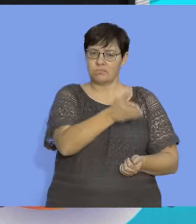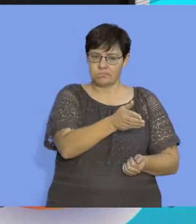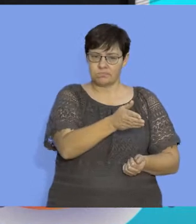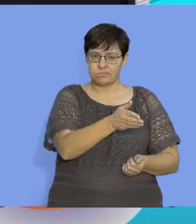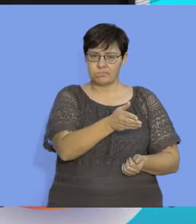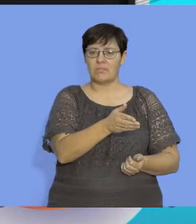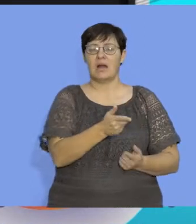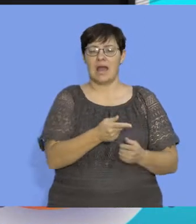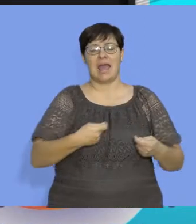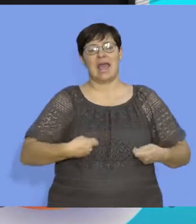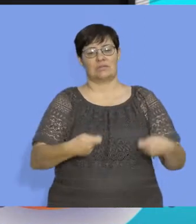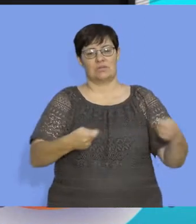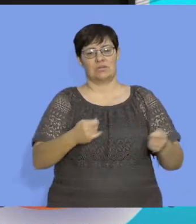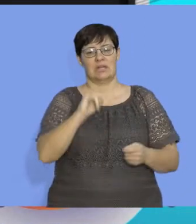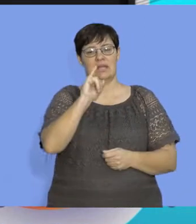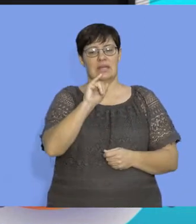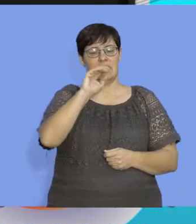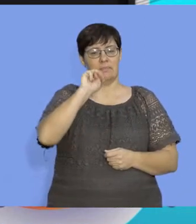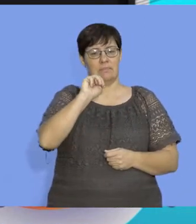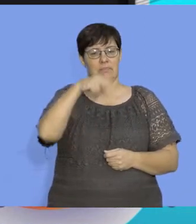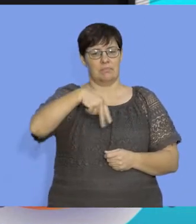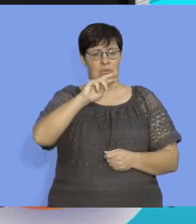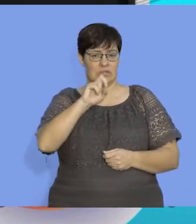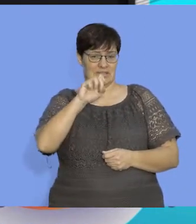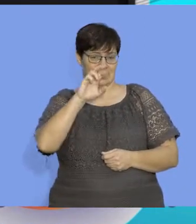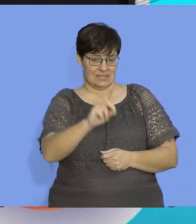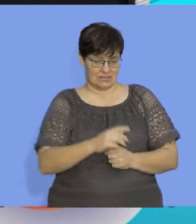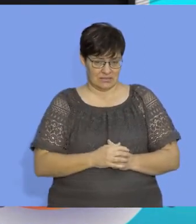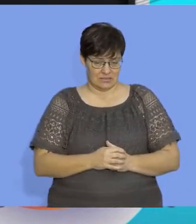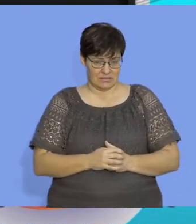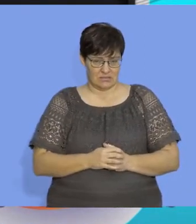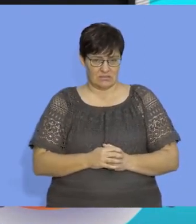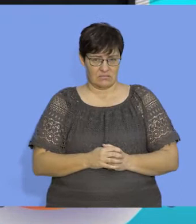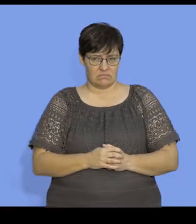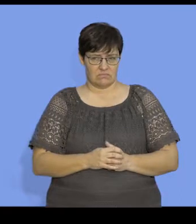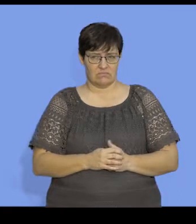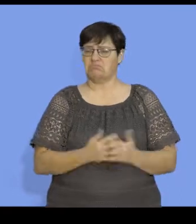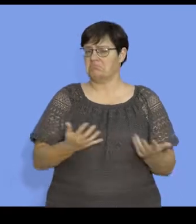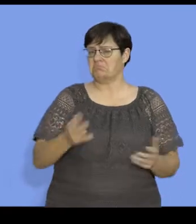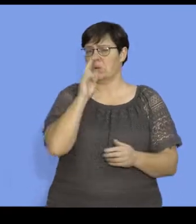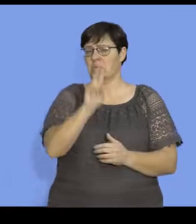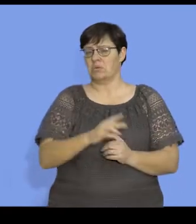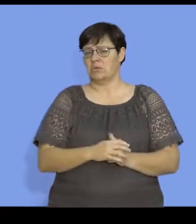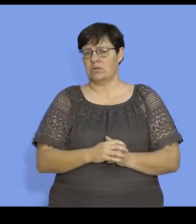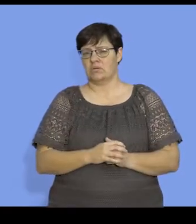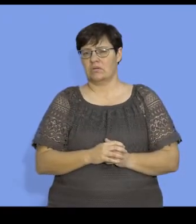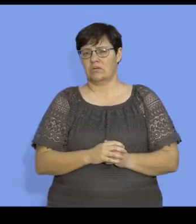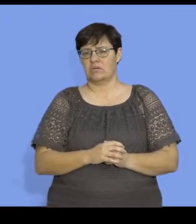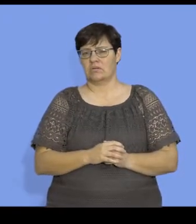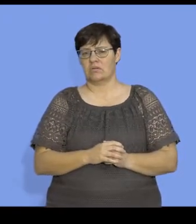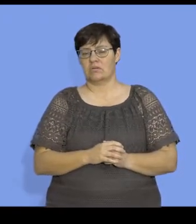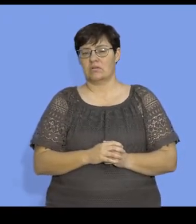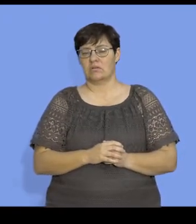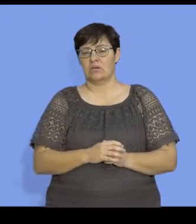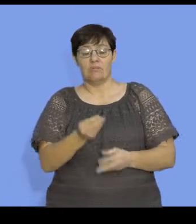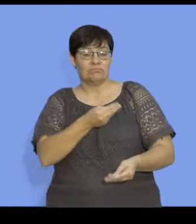an imputed expense. That's just one example. Now, if we look at, obviously, within